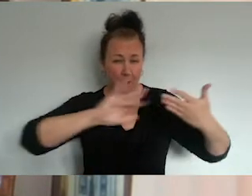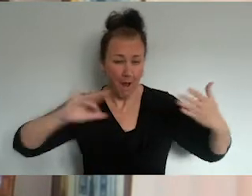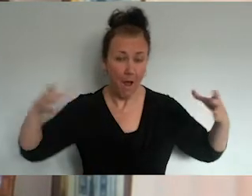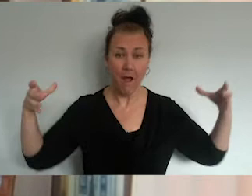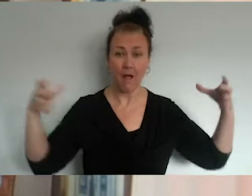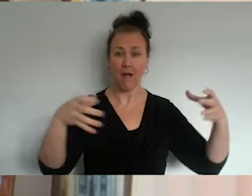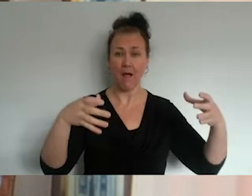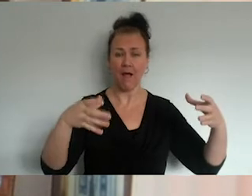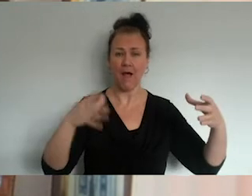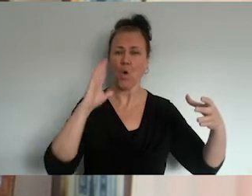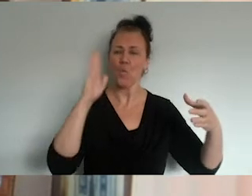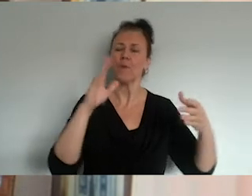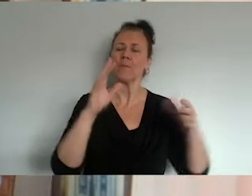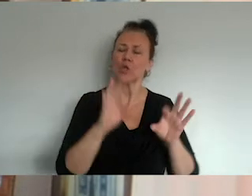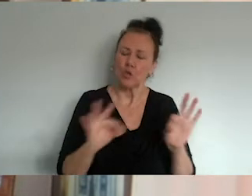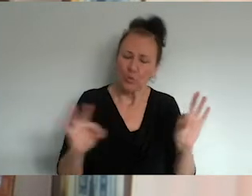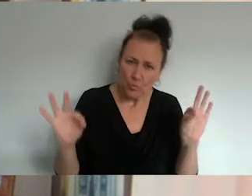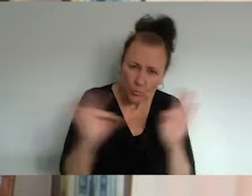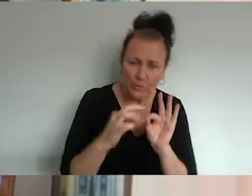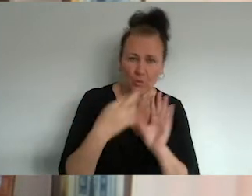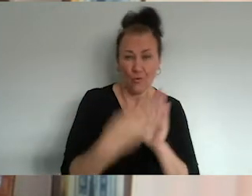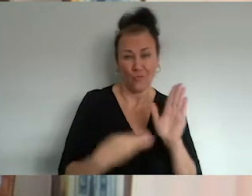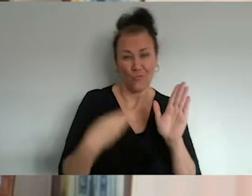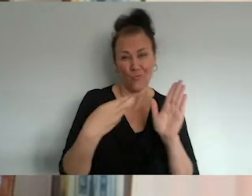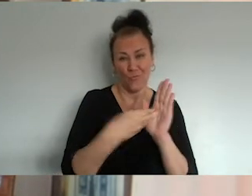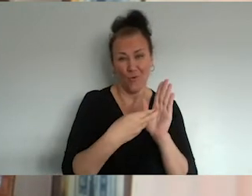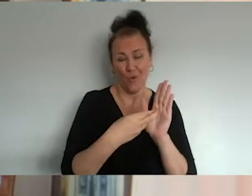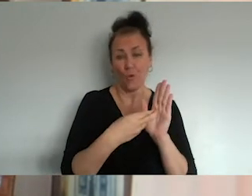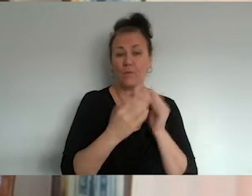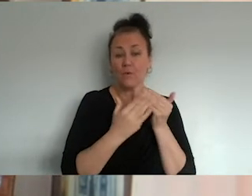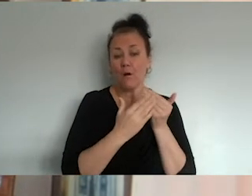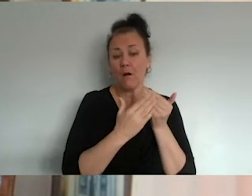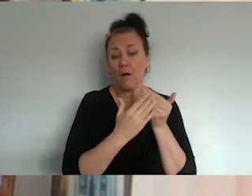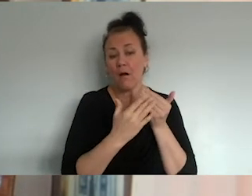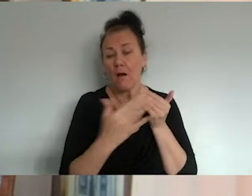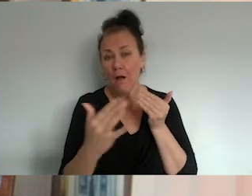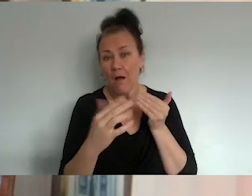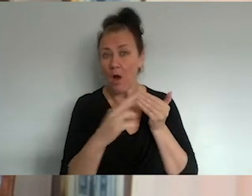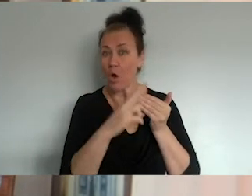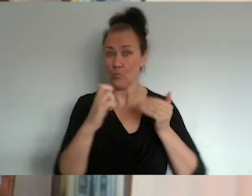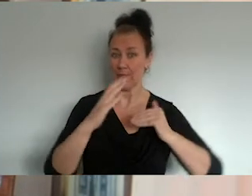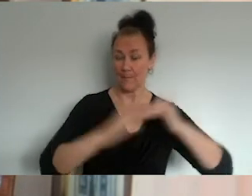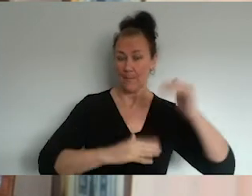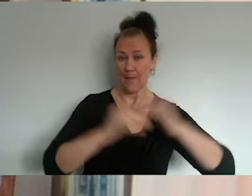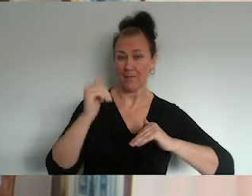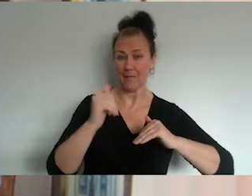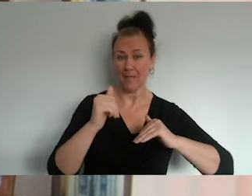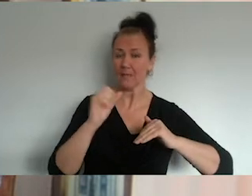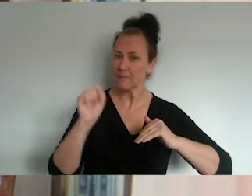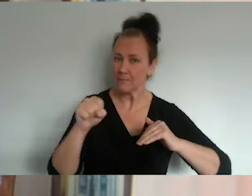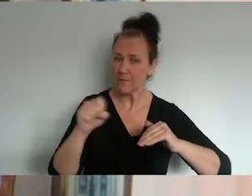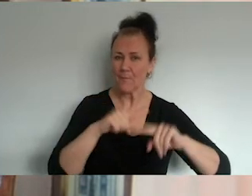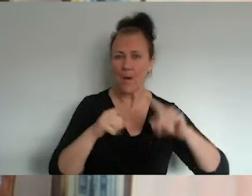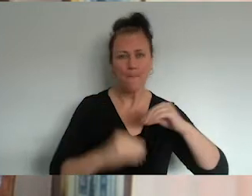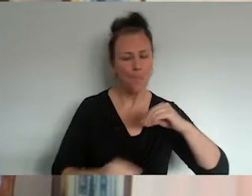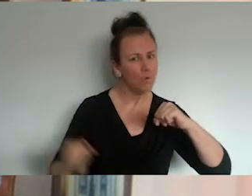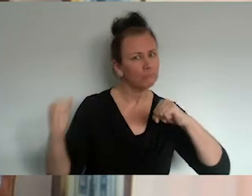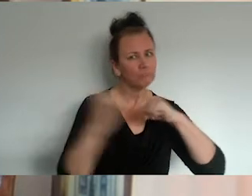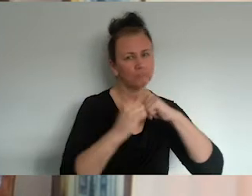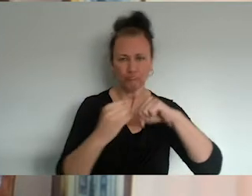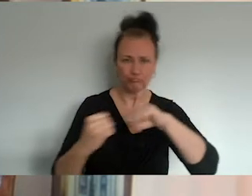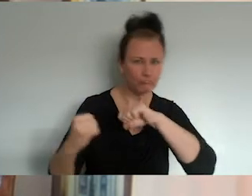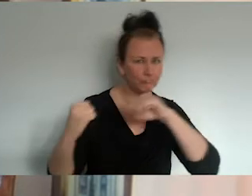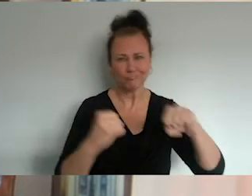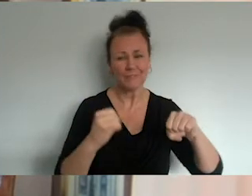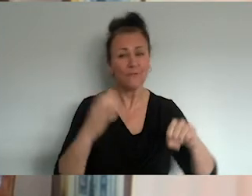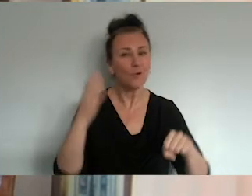really everyone who will play an essential role in making sure we are not only rebuilding, but building back